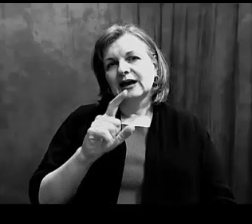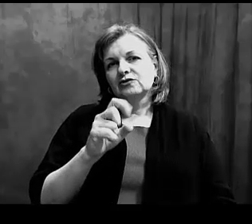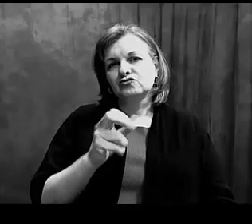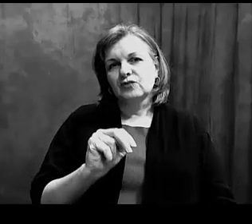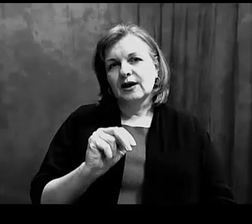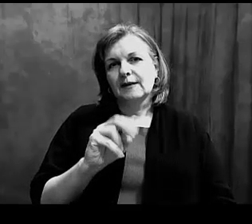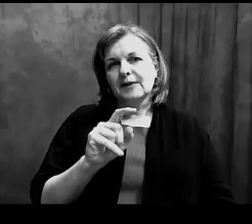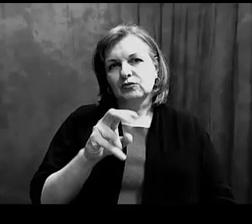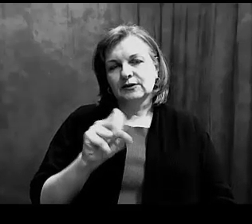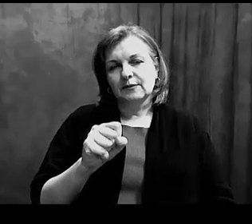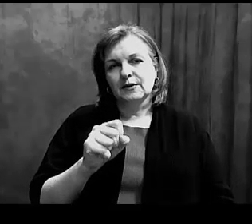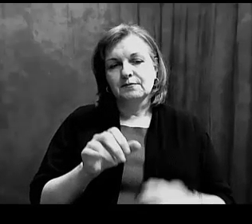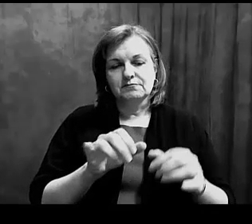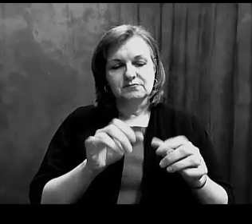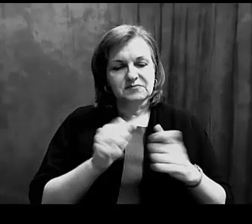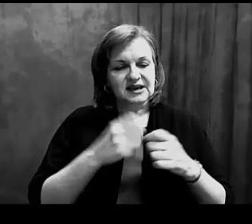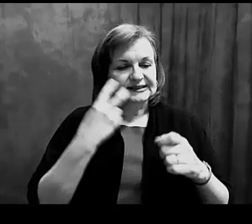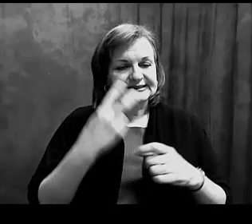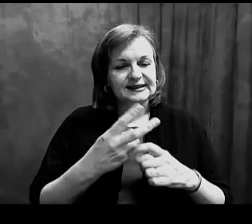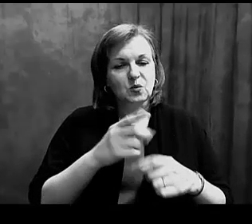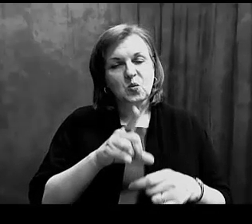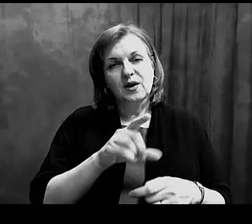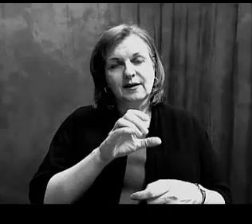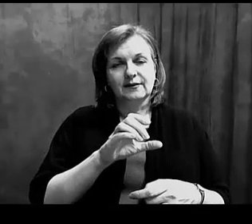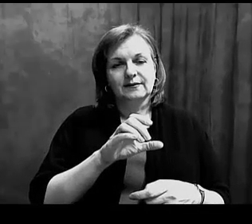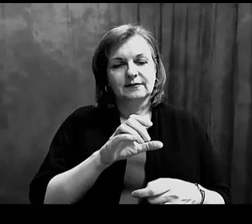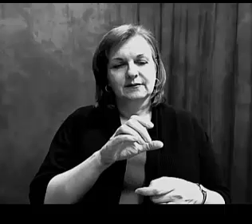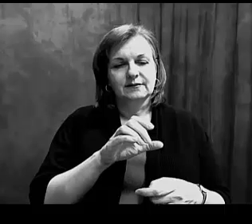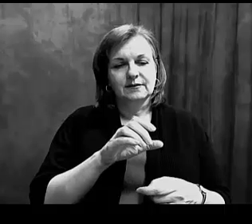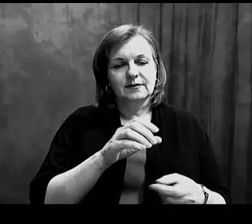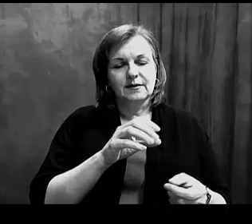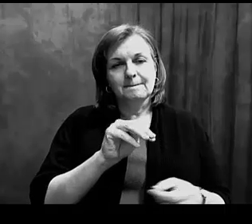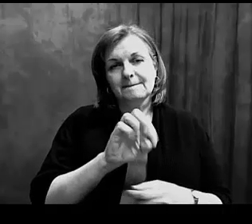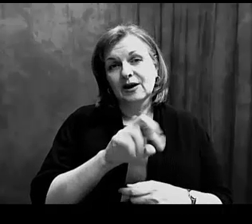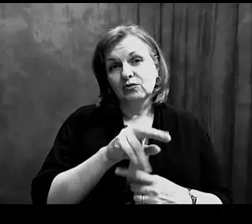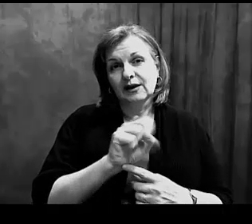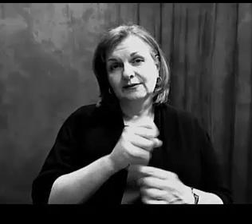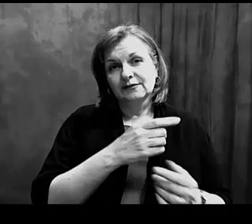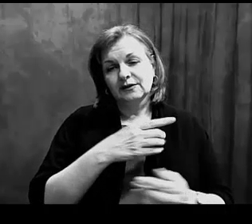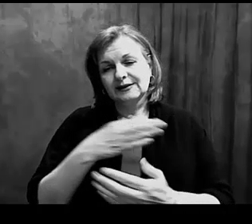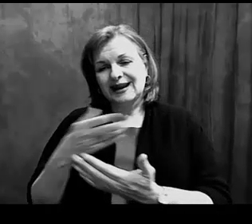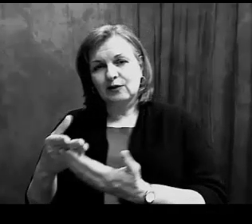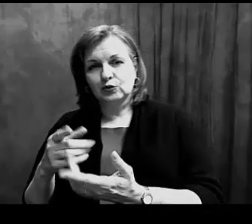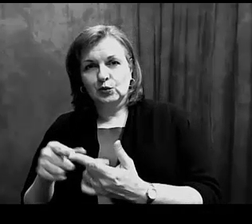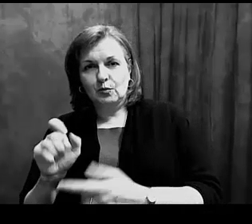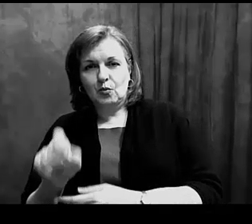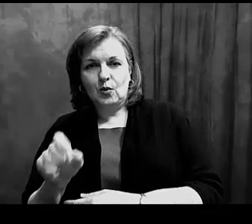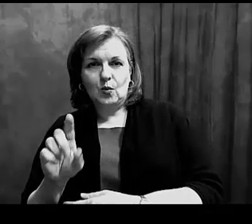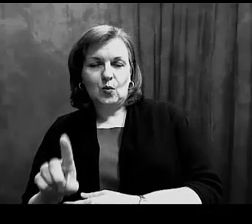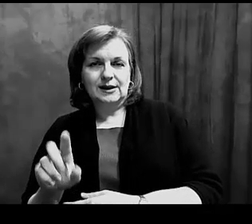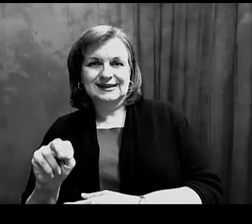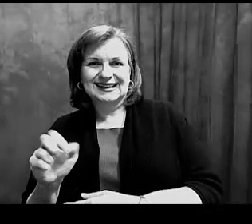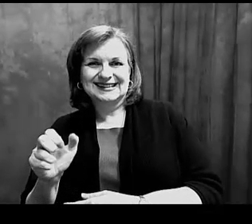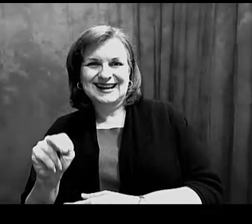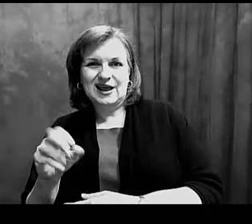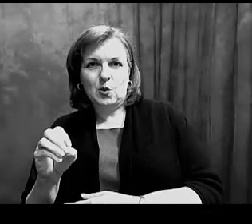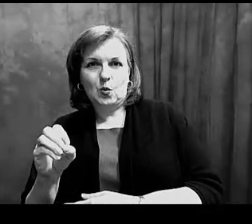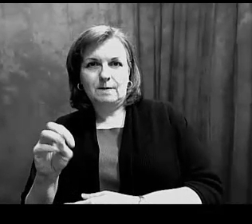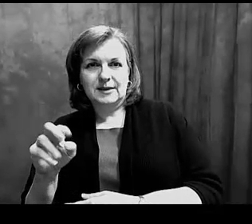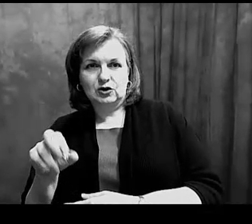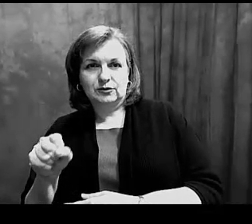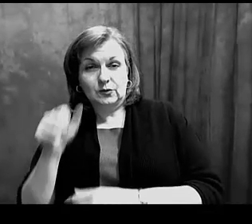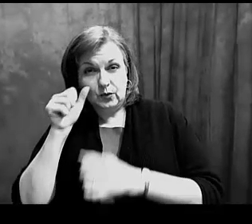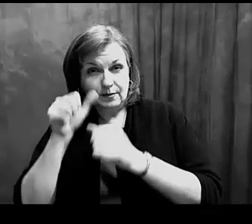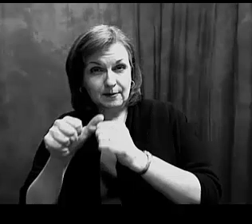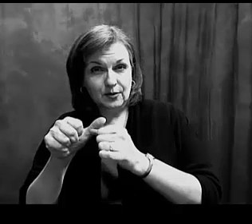electron microscopy, which takes us from about 100 microns down to approximately 0.1 nanometers. So